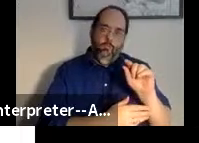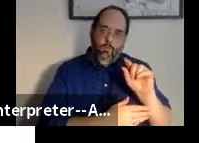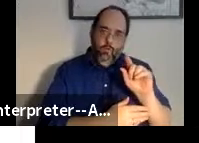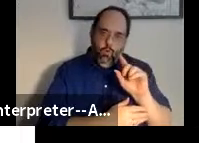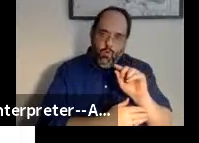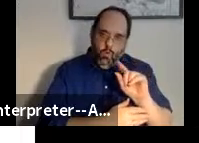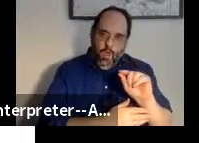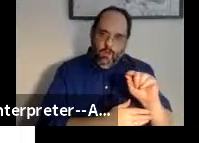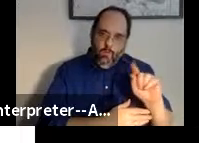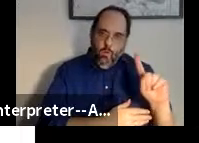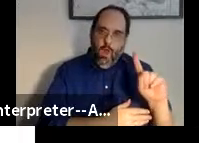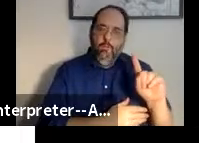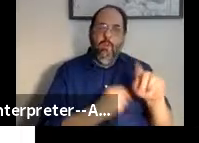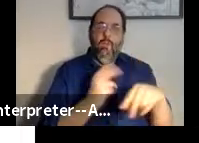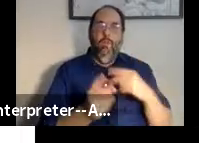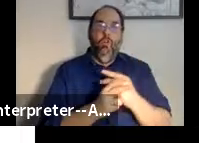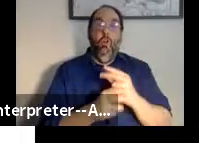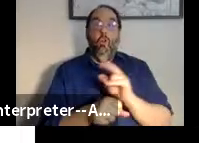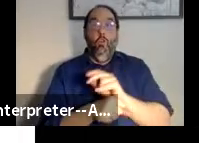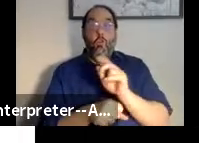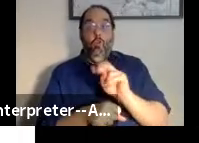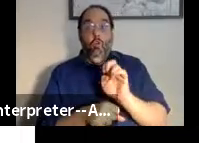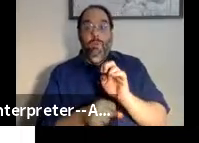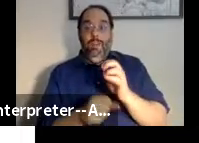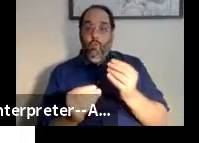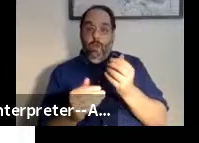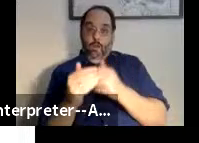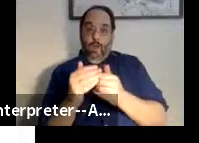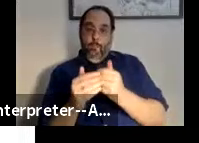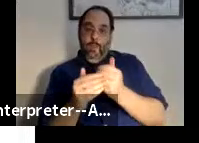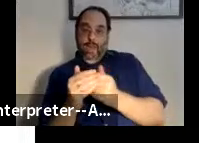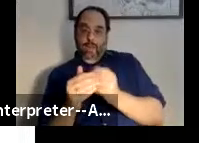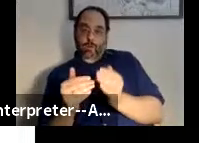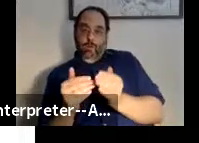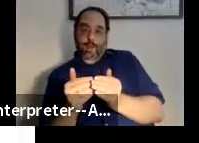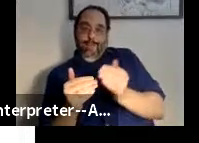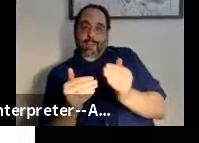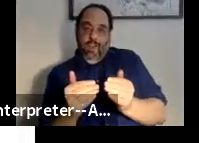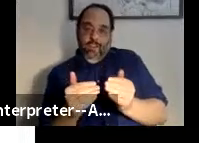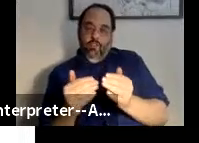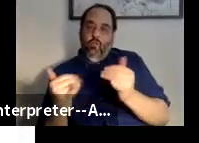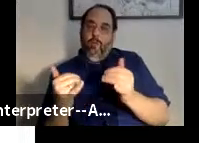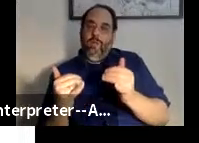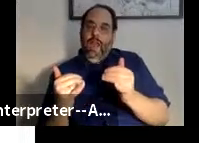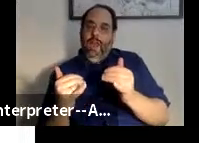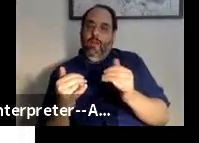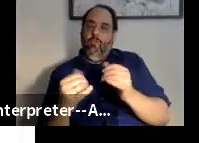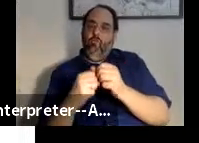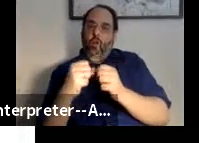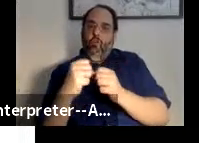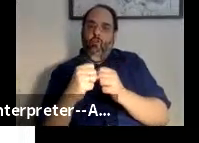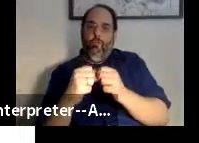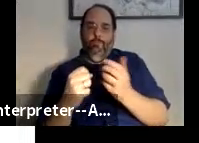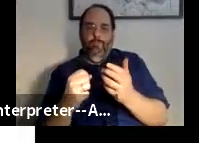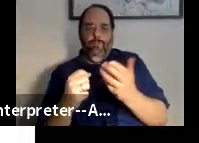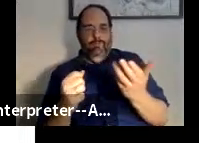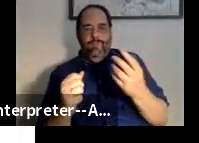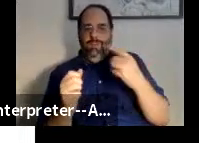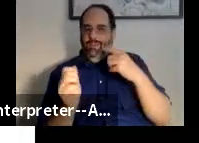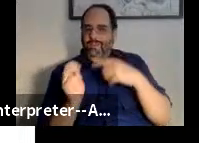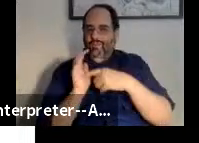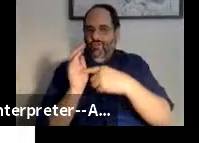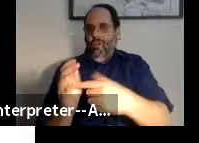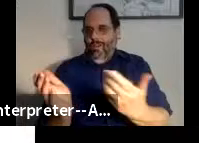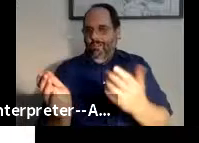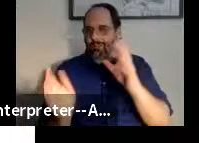zone as the ground area beneath the immediate or adjacent to a play structure of play equipment. And in this slide here, 13,